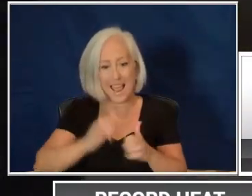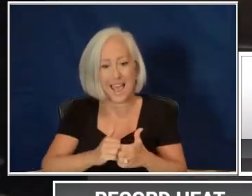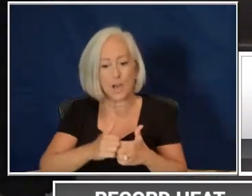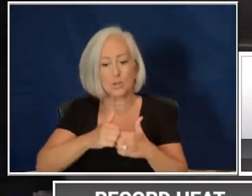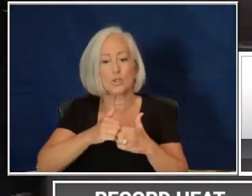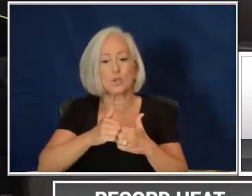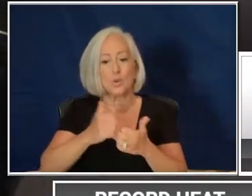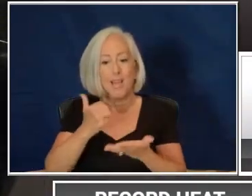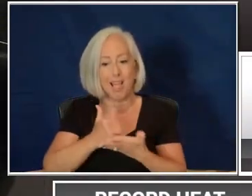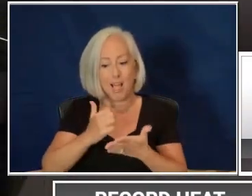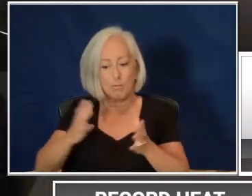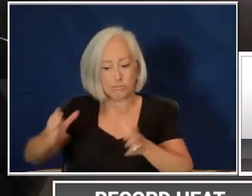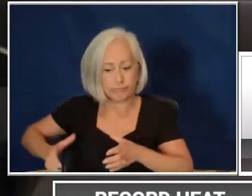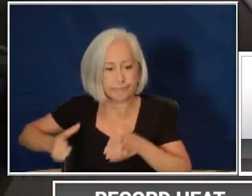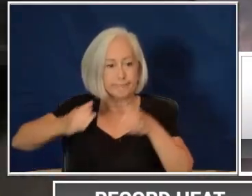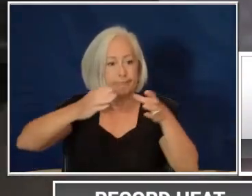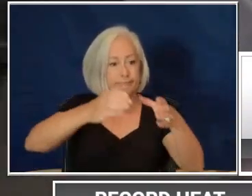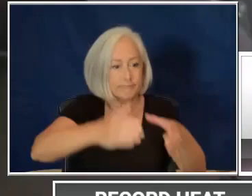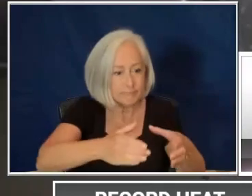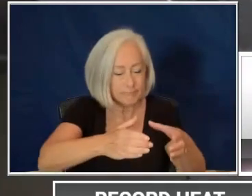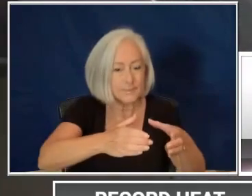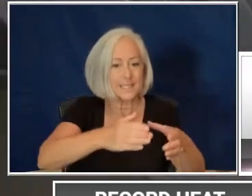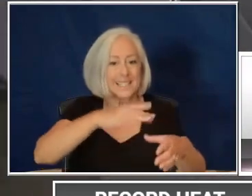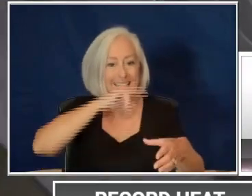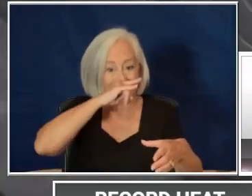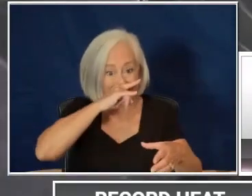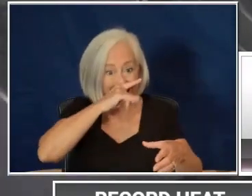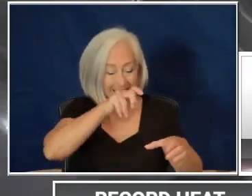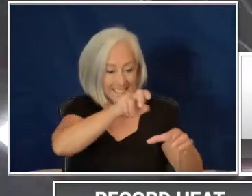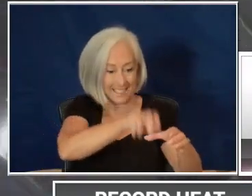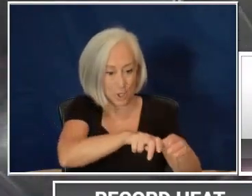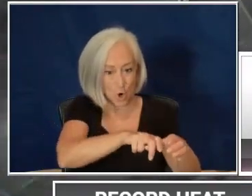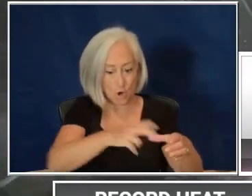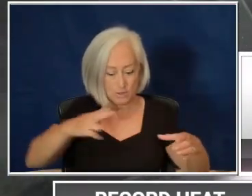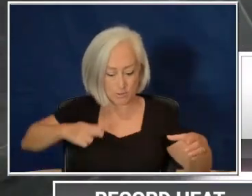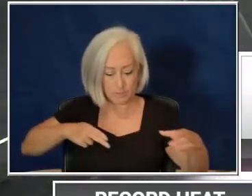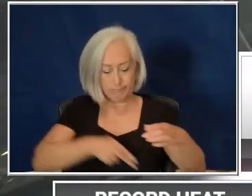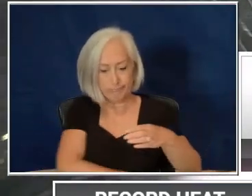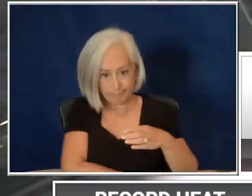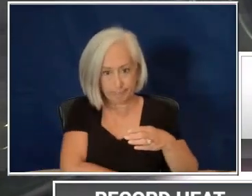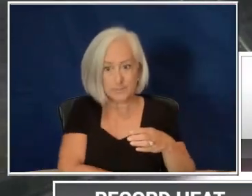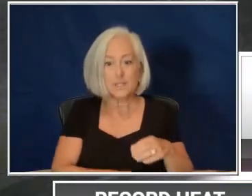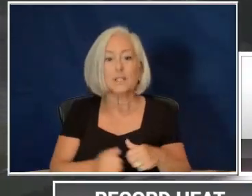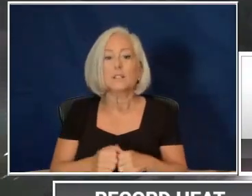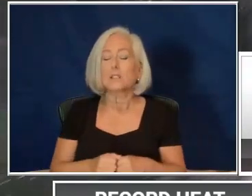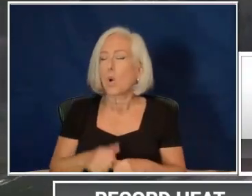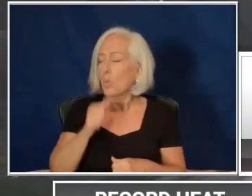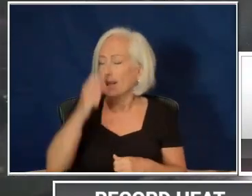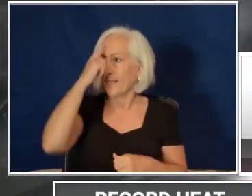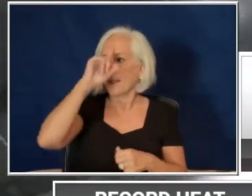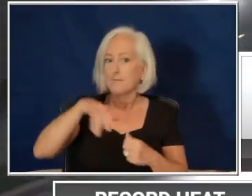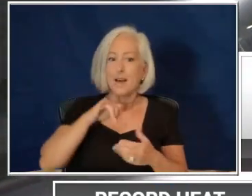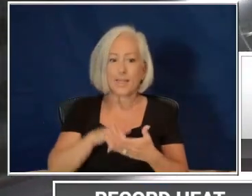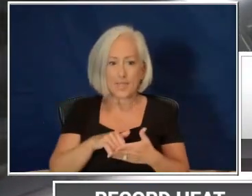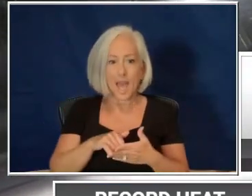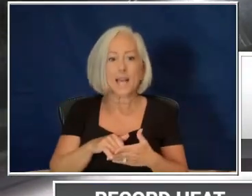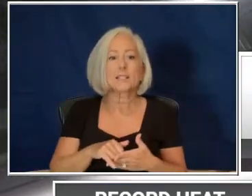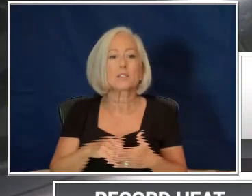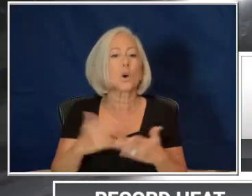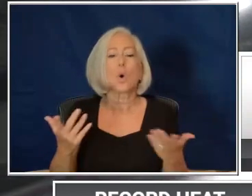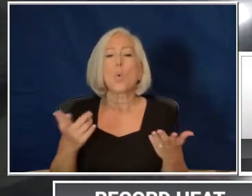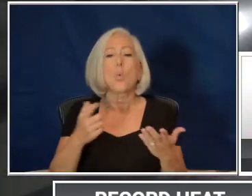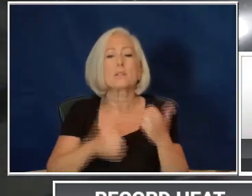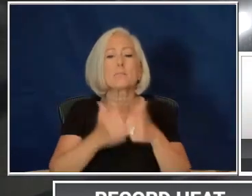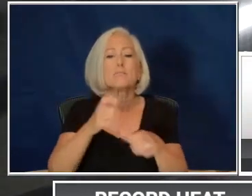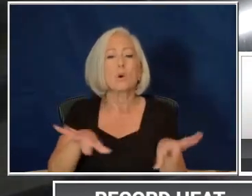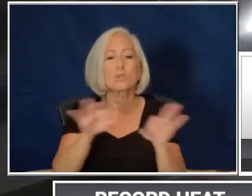that, again, you could give people who are sitting at home watching this and watching the demonstration that we did earlier? So if you're having difficulty